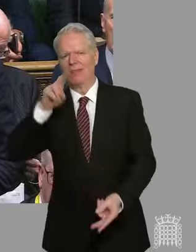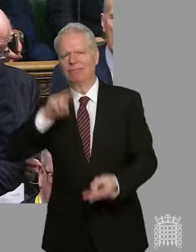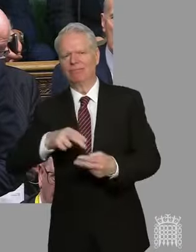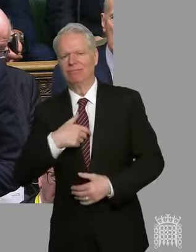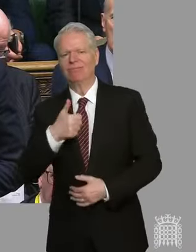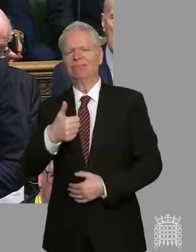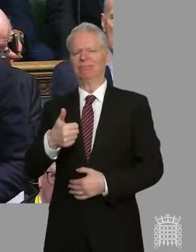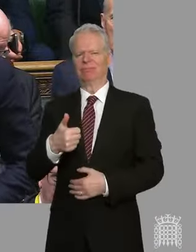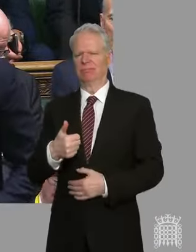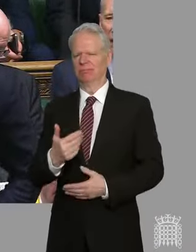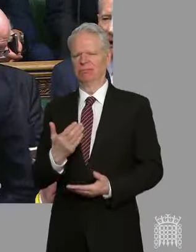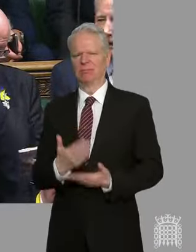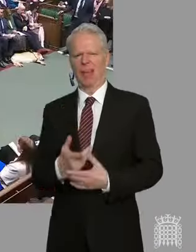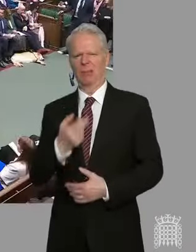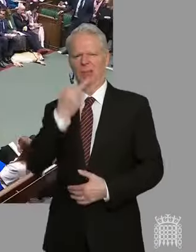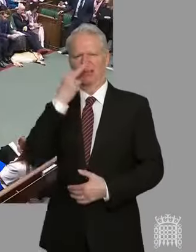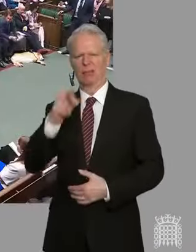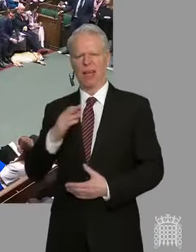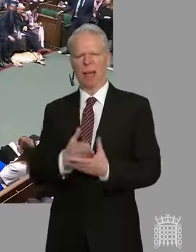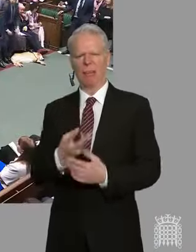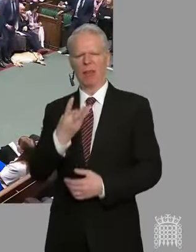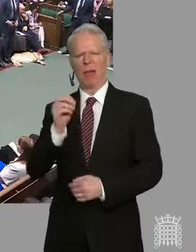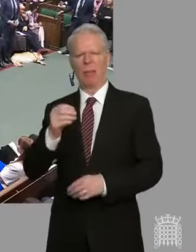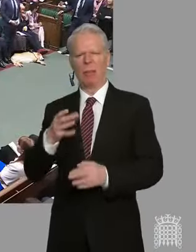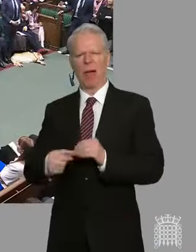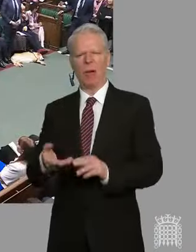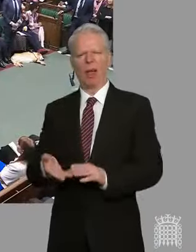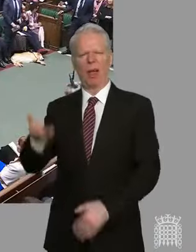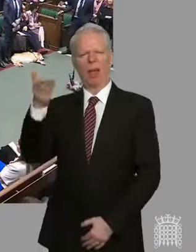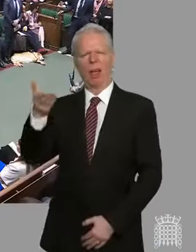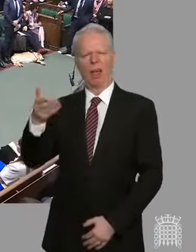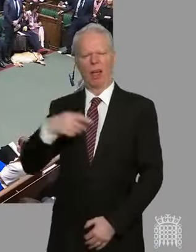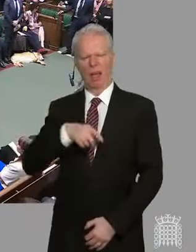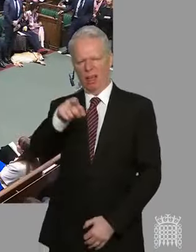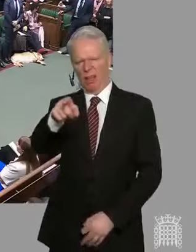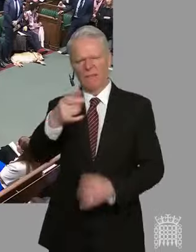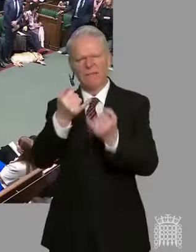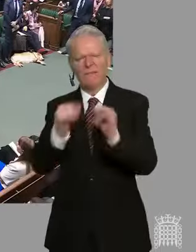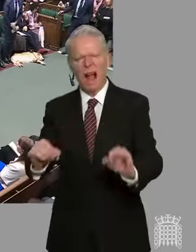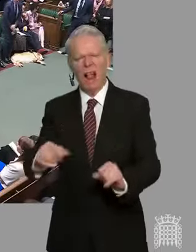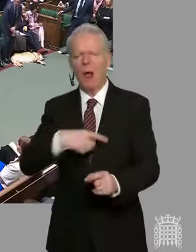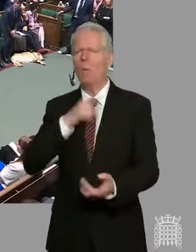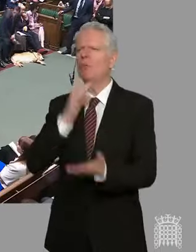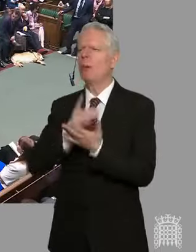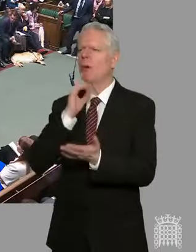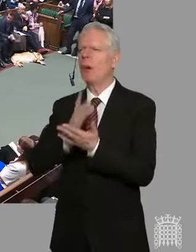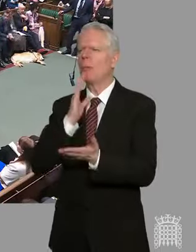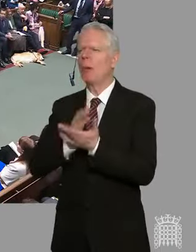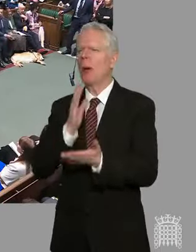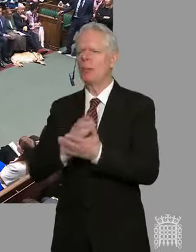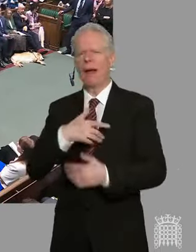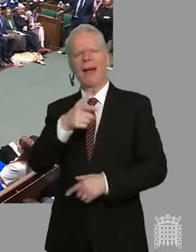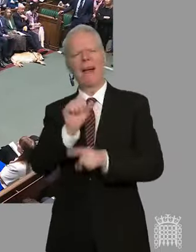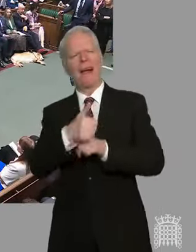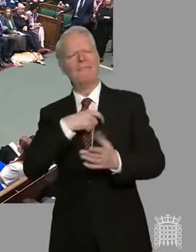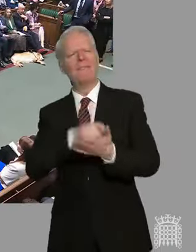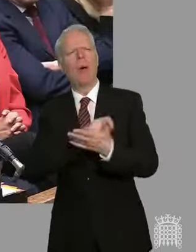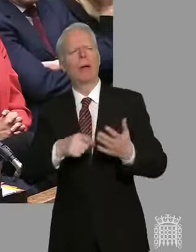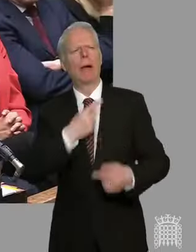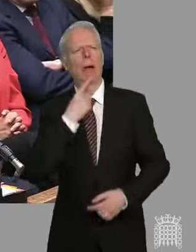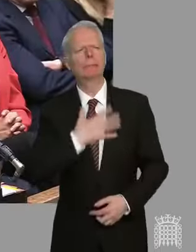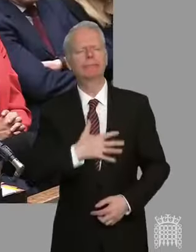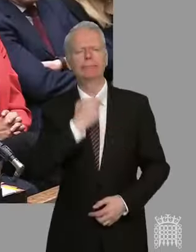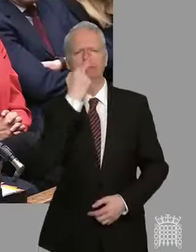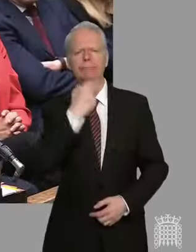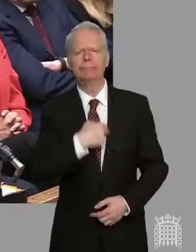caught lying to the public? Prime Minister. Mr. Speaker, we're very proud of the fact that we are pushing forward